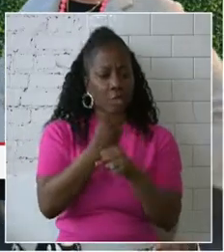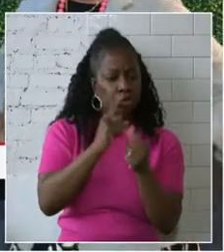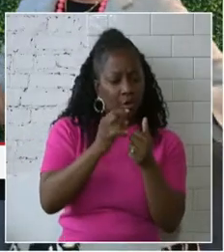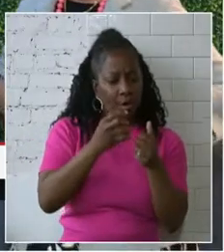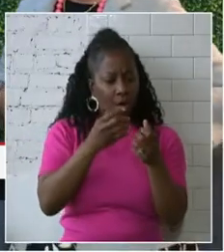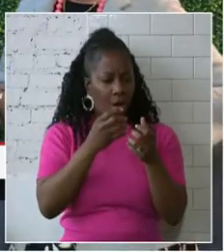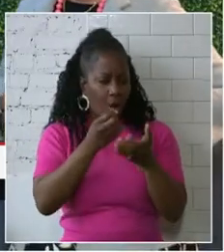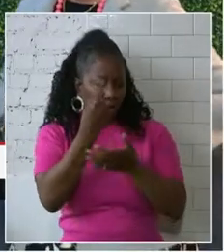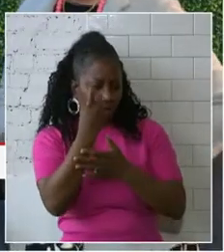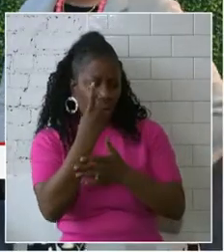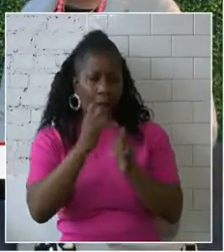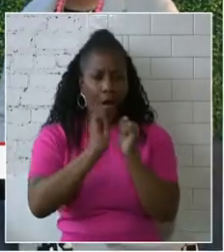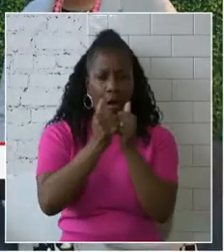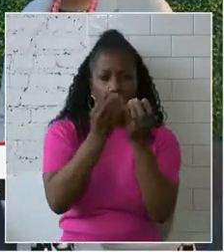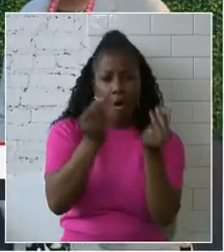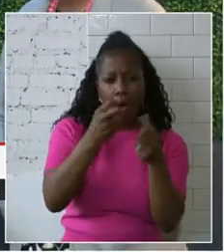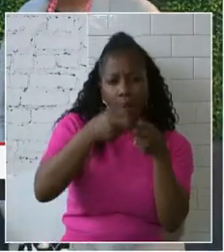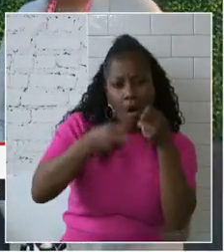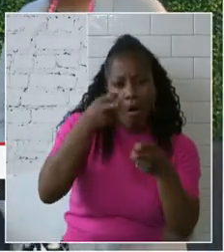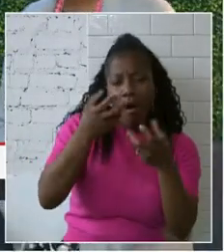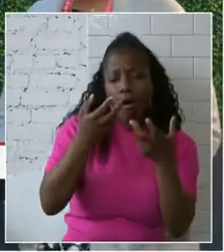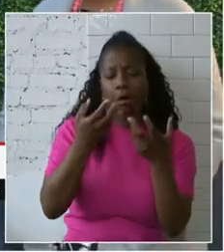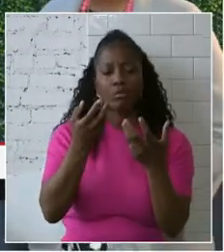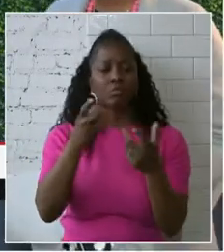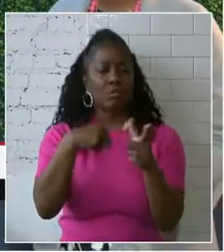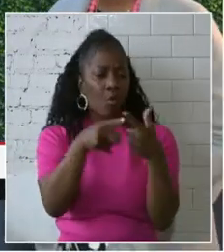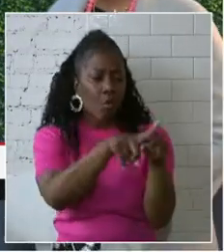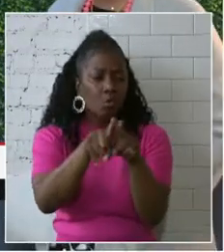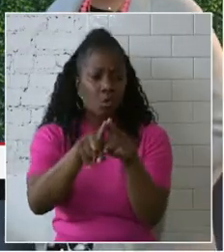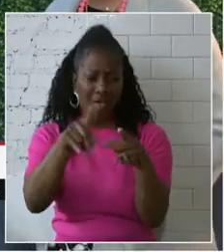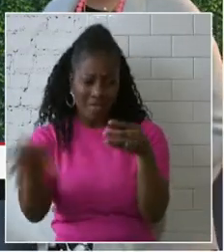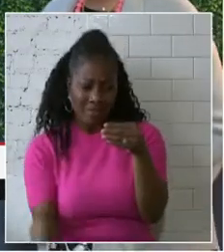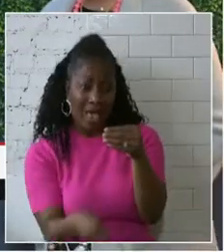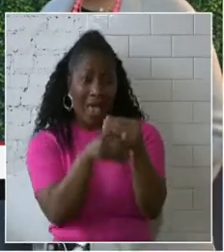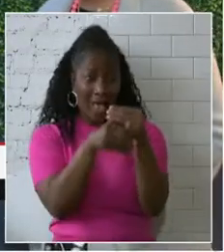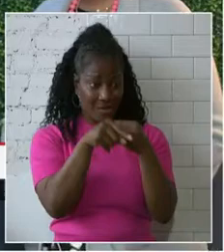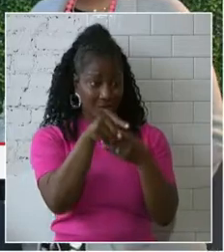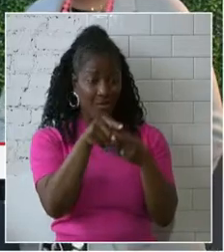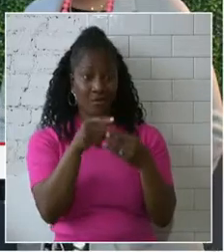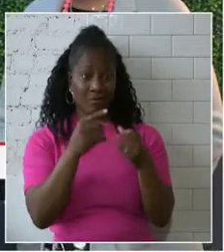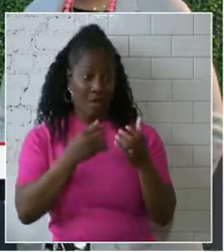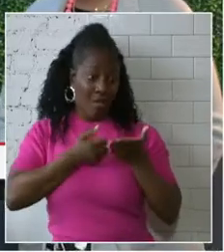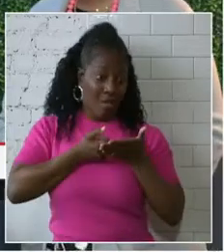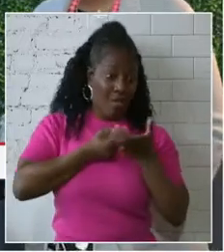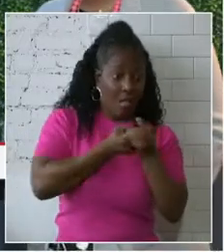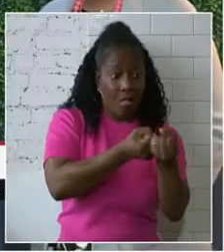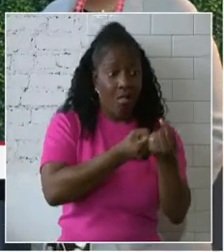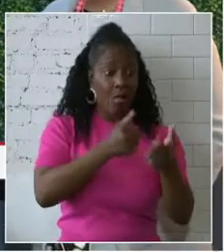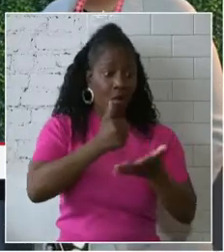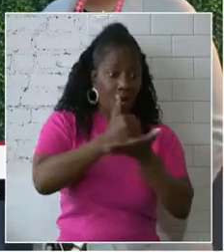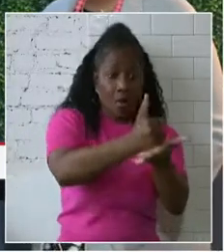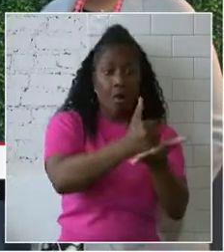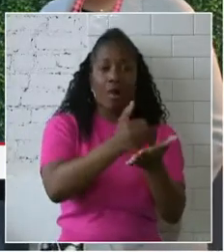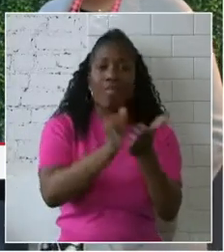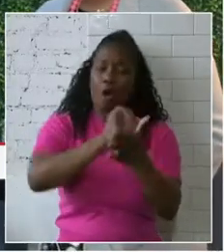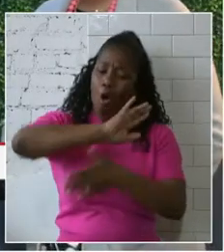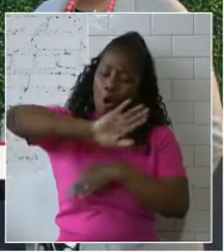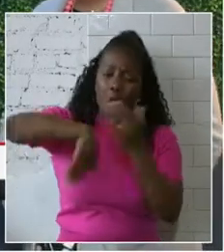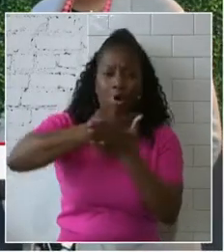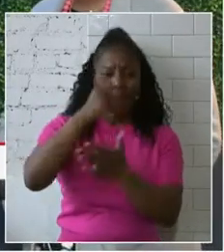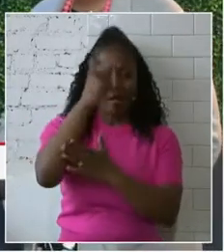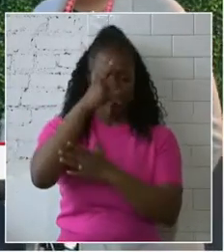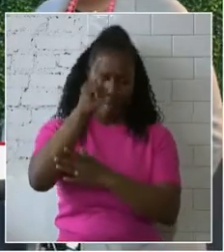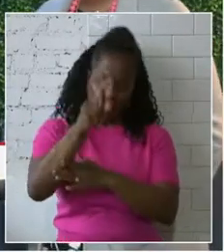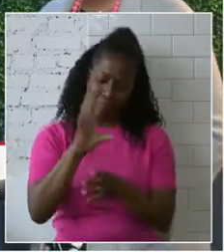service needs and barriers. This added layer of support reinforces that all of government must play a role in